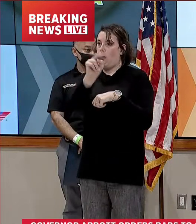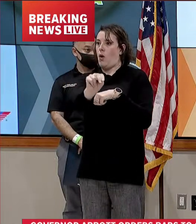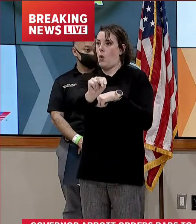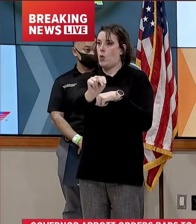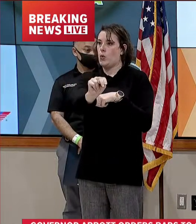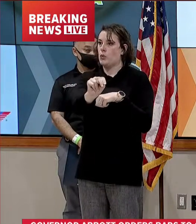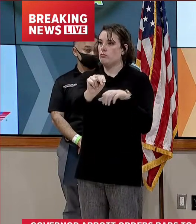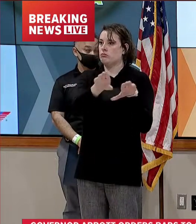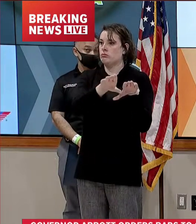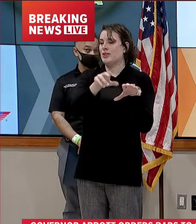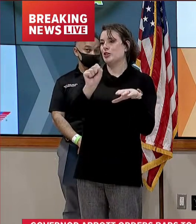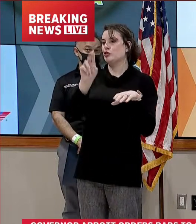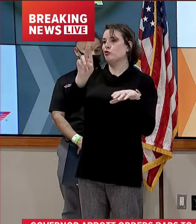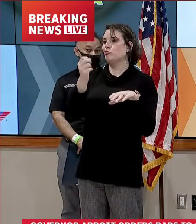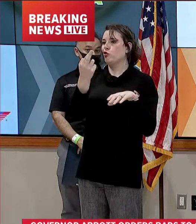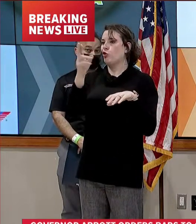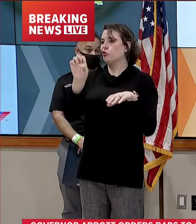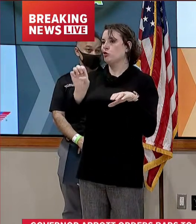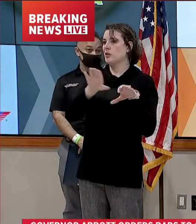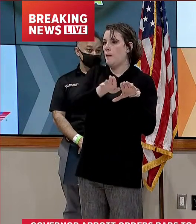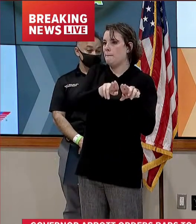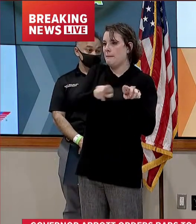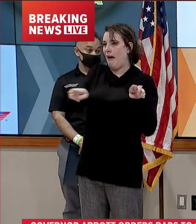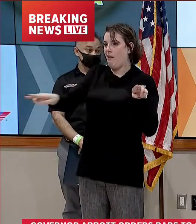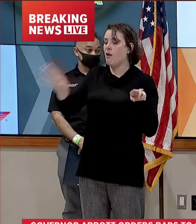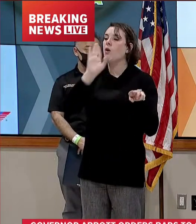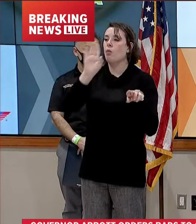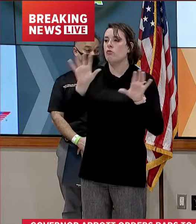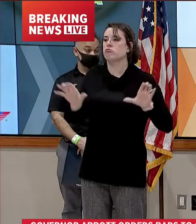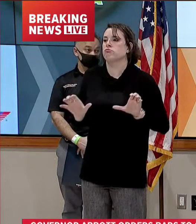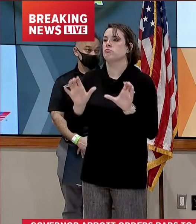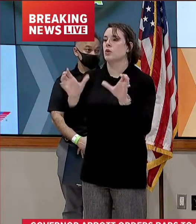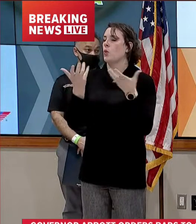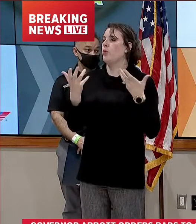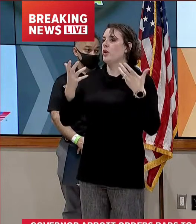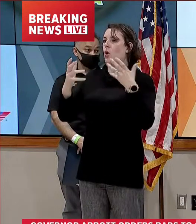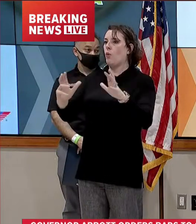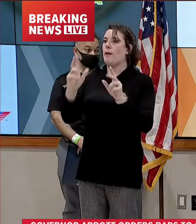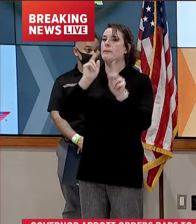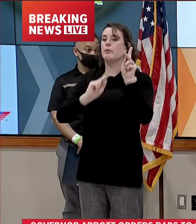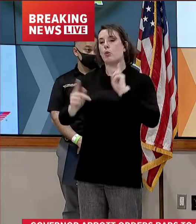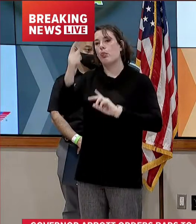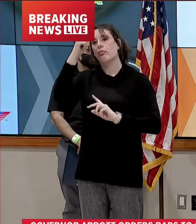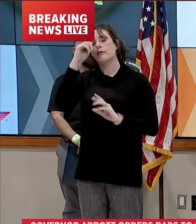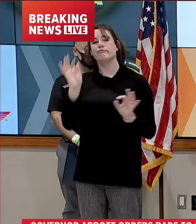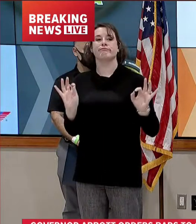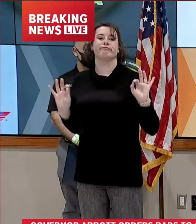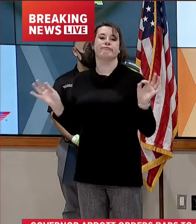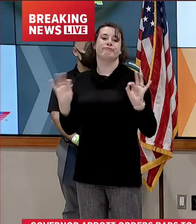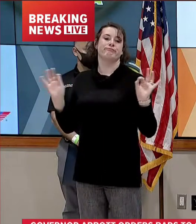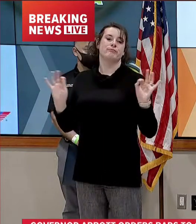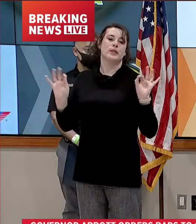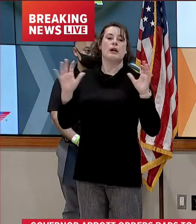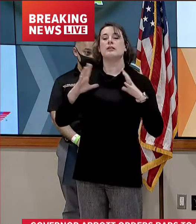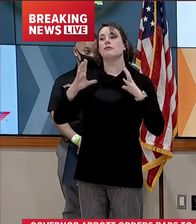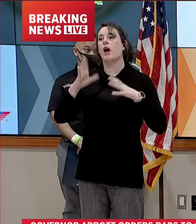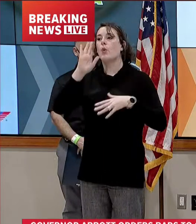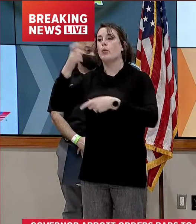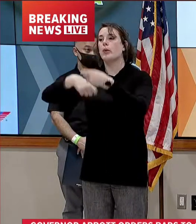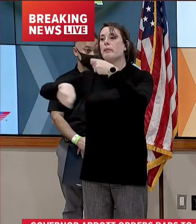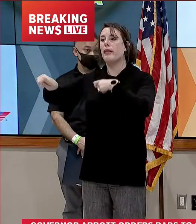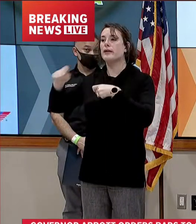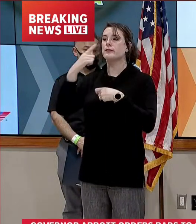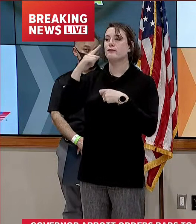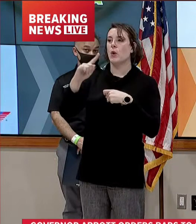own surge beds, then we will activate it, because we don't want to create an incentive for folks to just use this as a replacement for